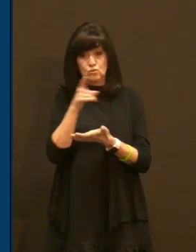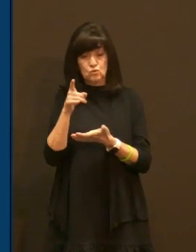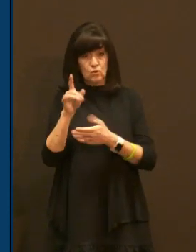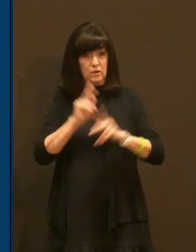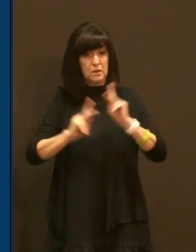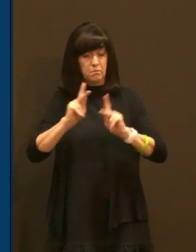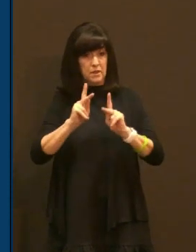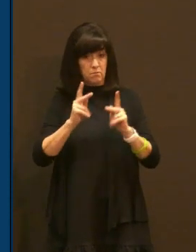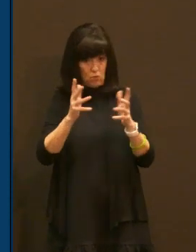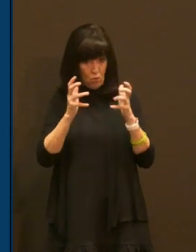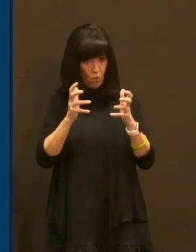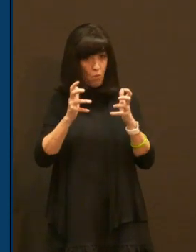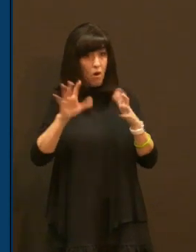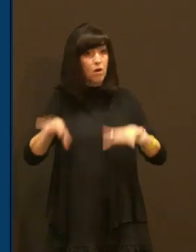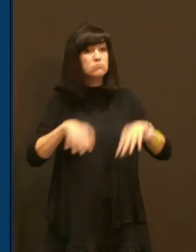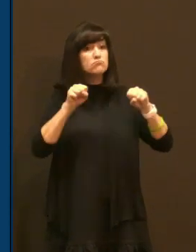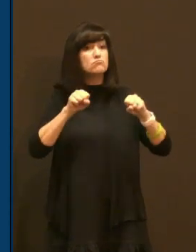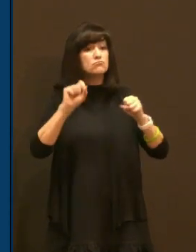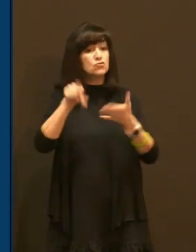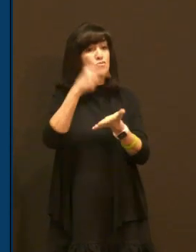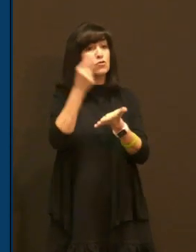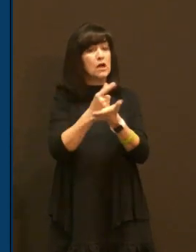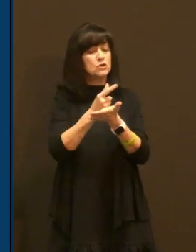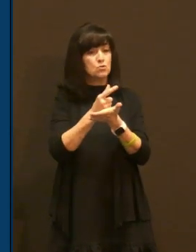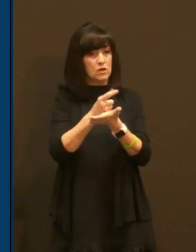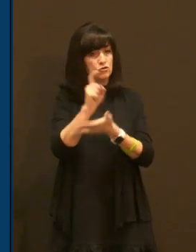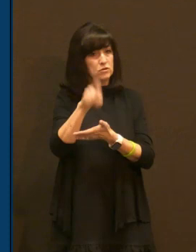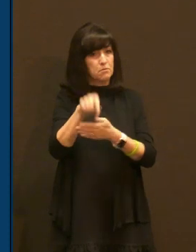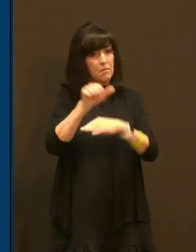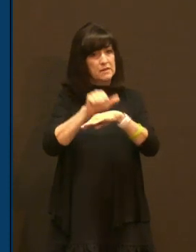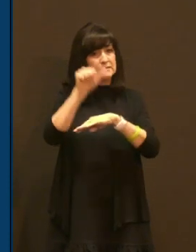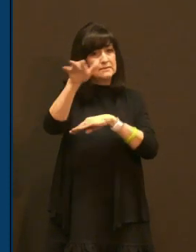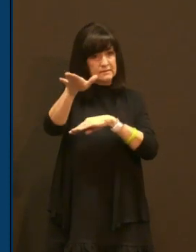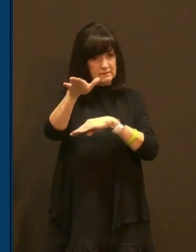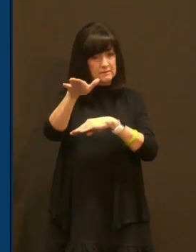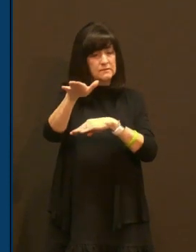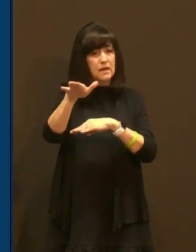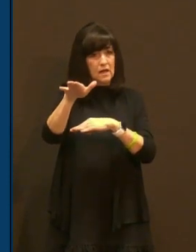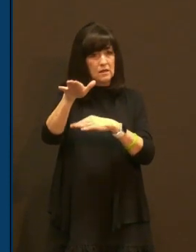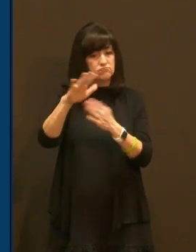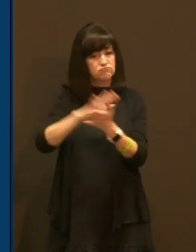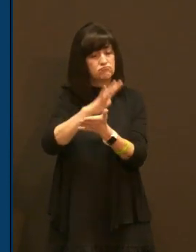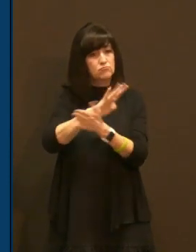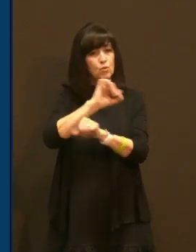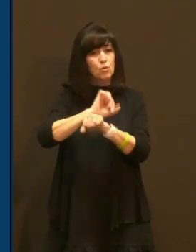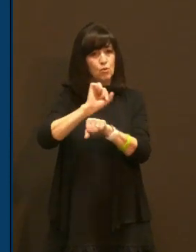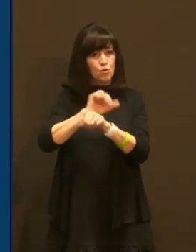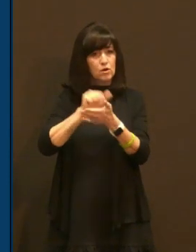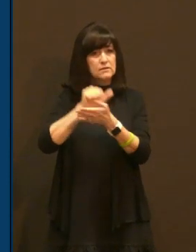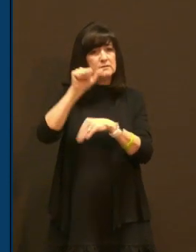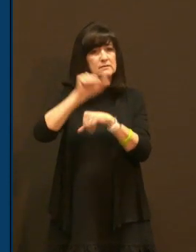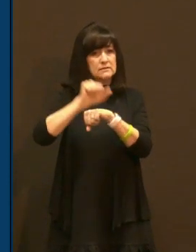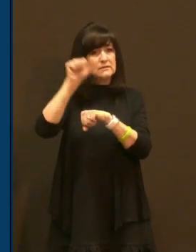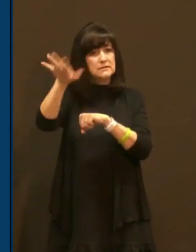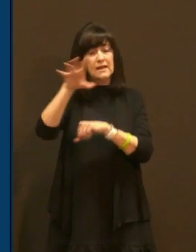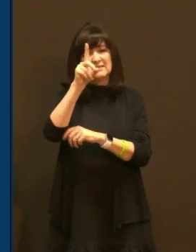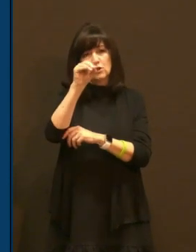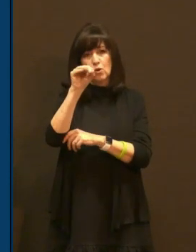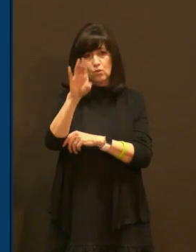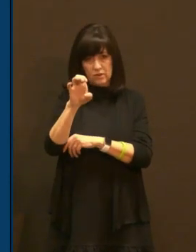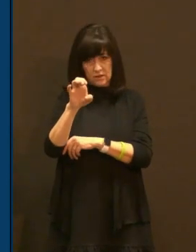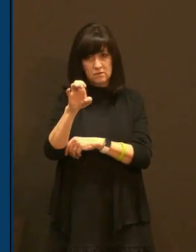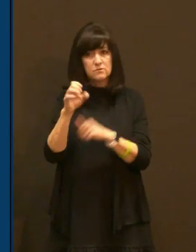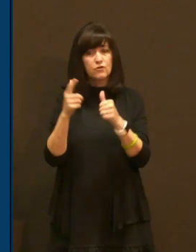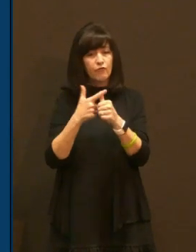submit a plan to the Department of Education, and guidance will be issued later today for those kinds